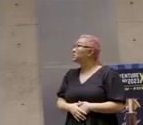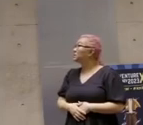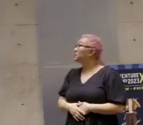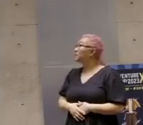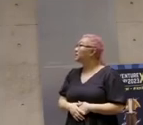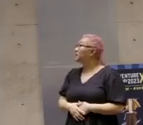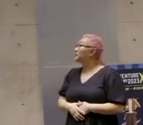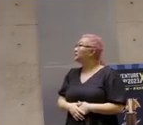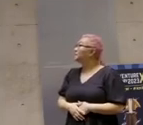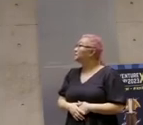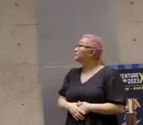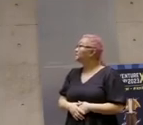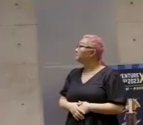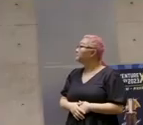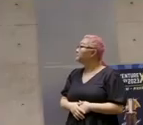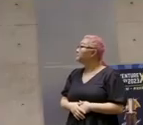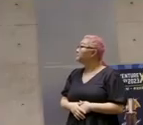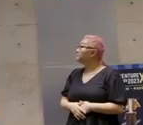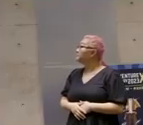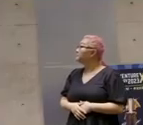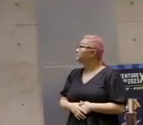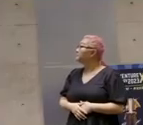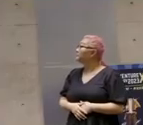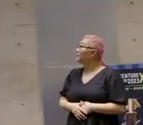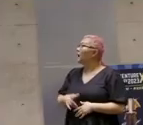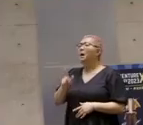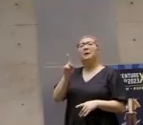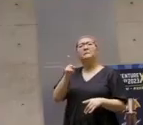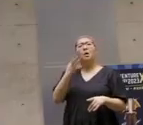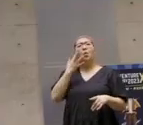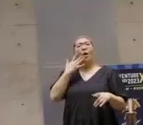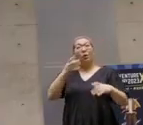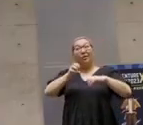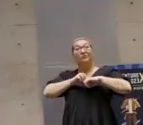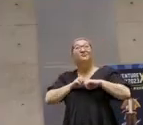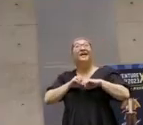Our average score came back. Would you play this game again?